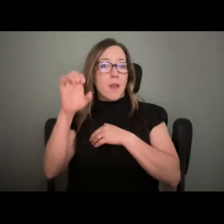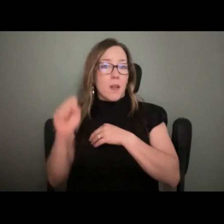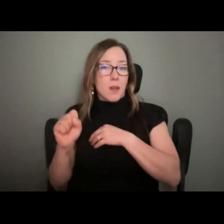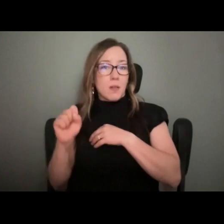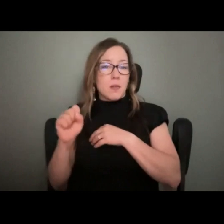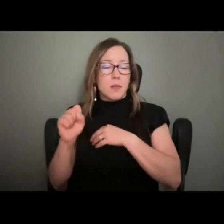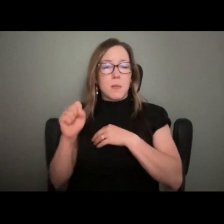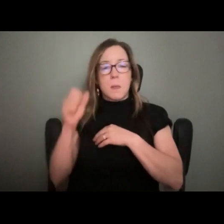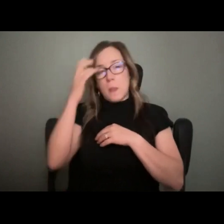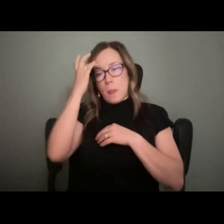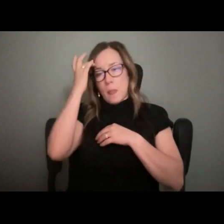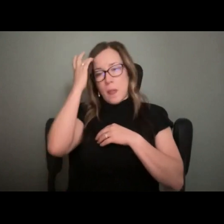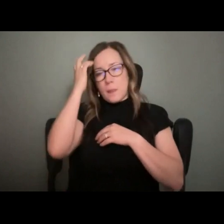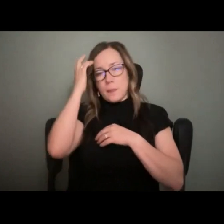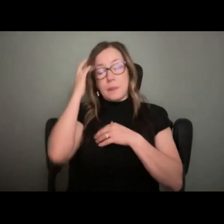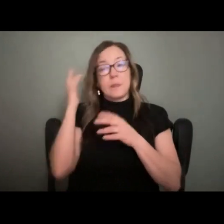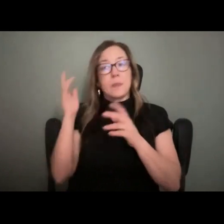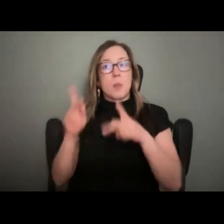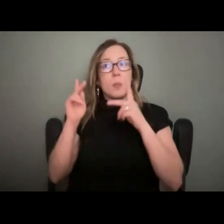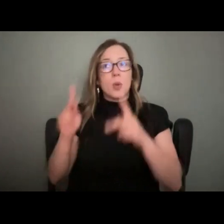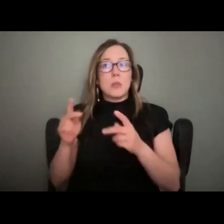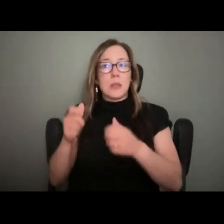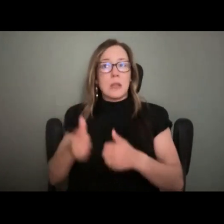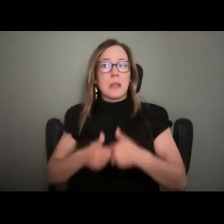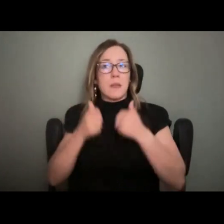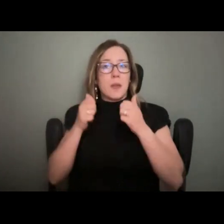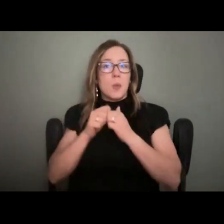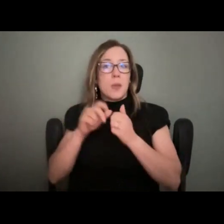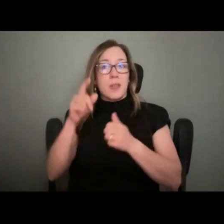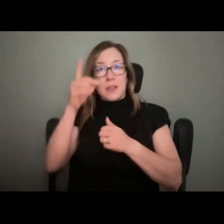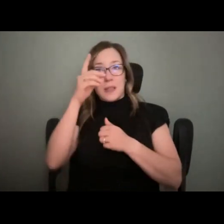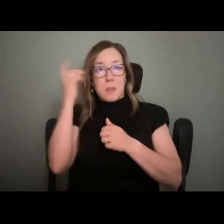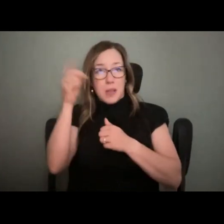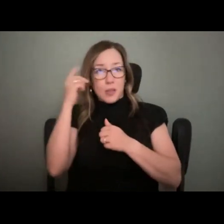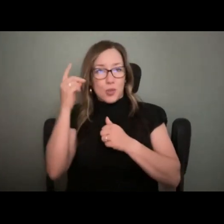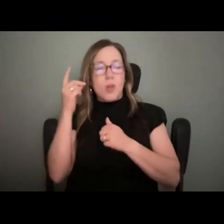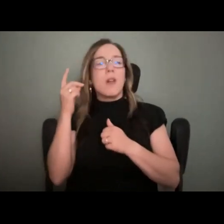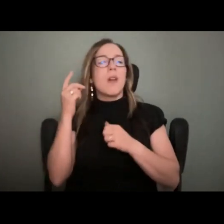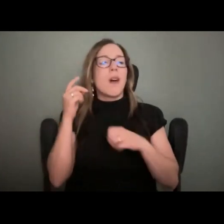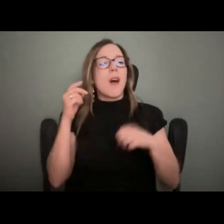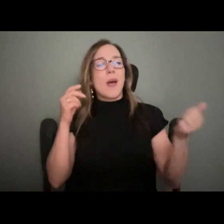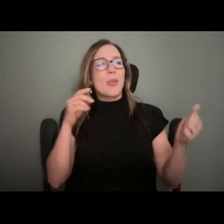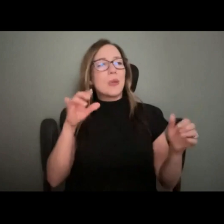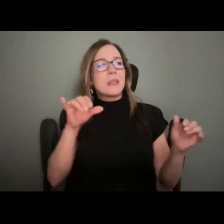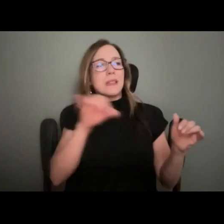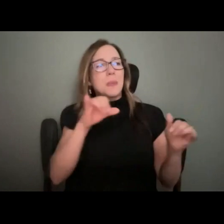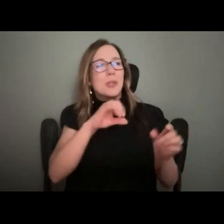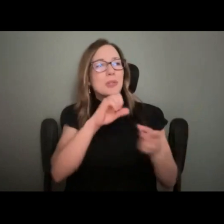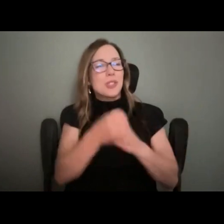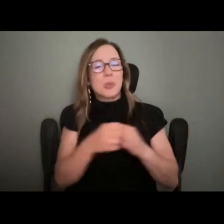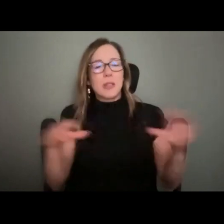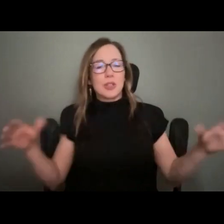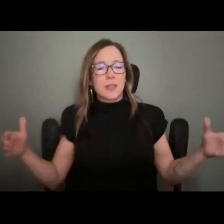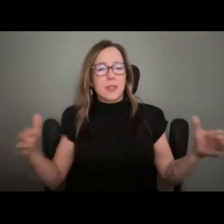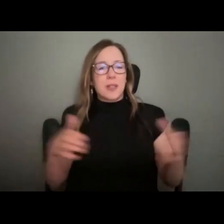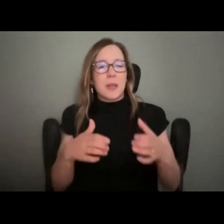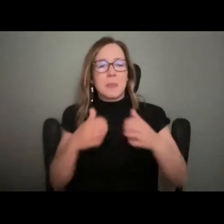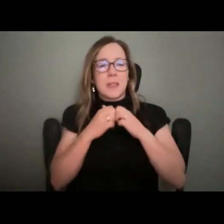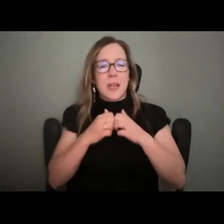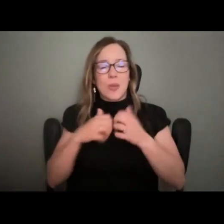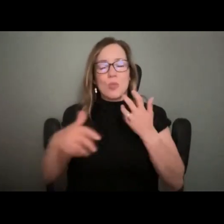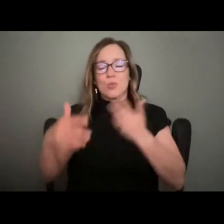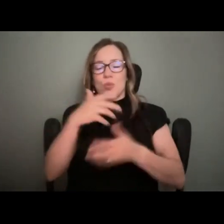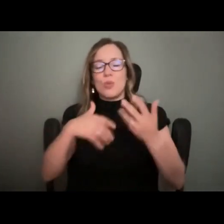person living with dementia and their caregiver to come together with others in similar circumstances for some social